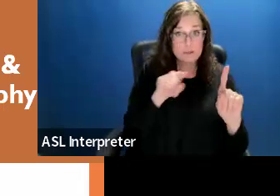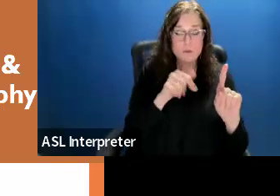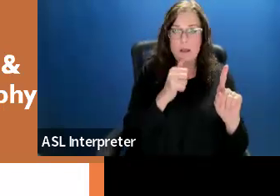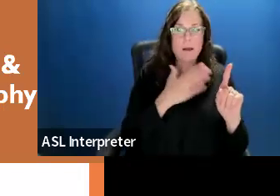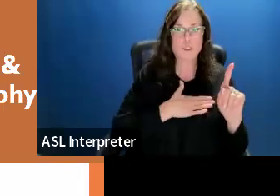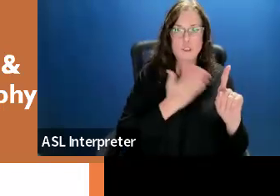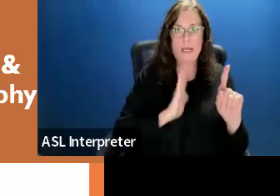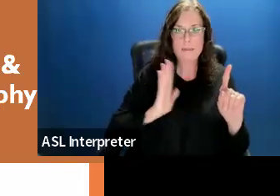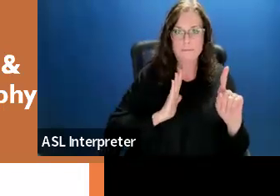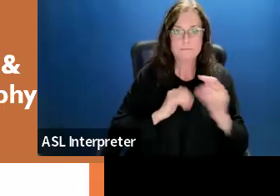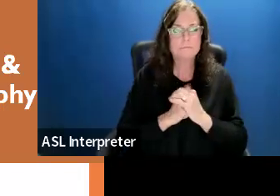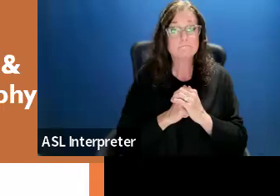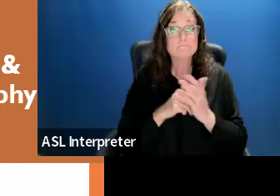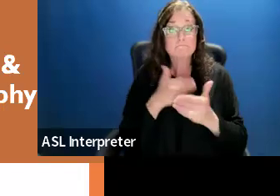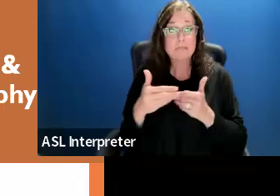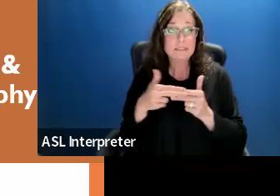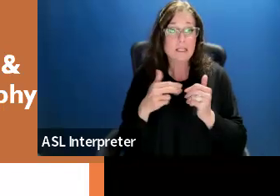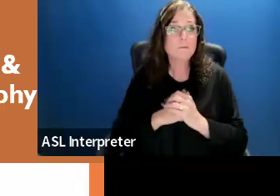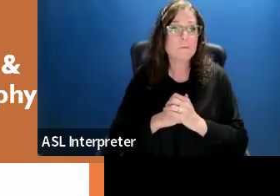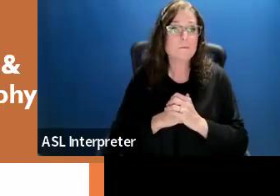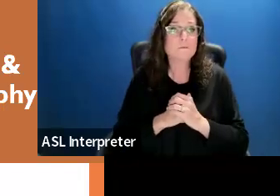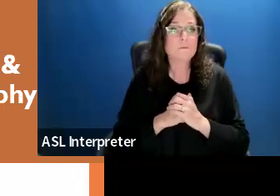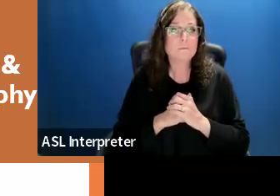now. Next slide, please.